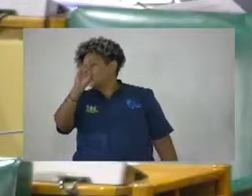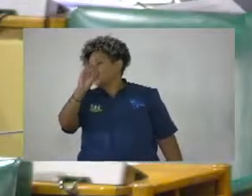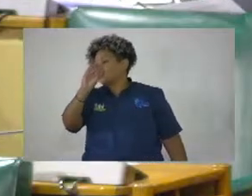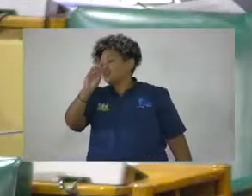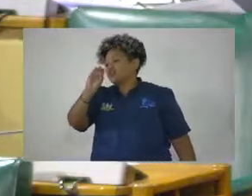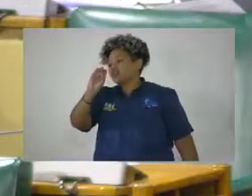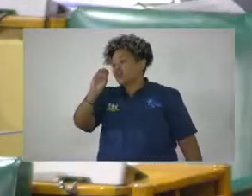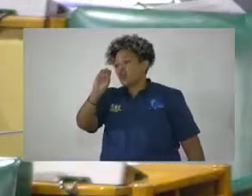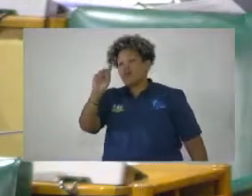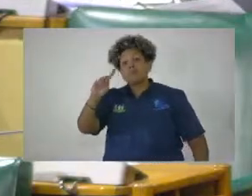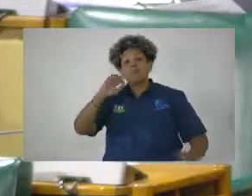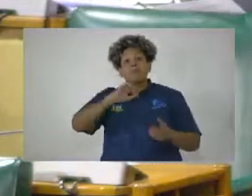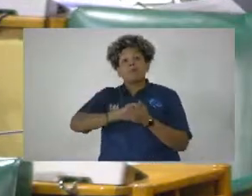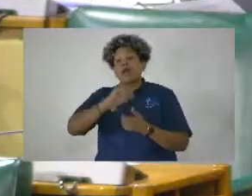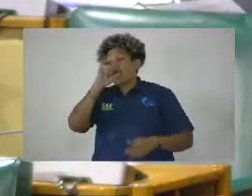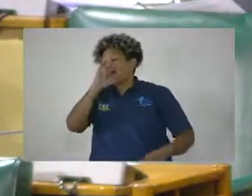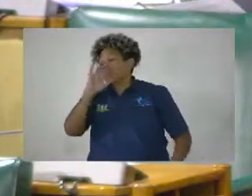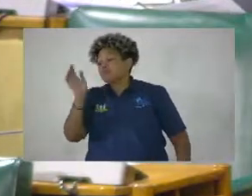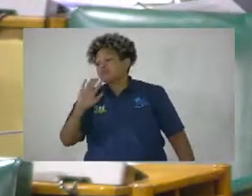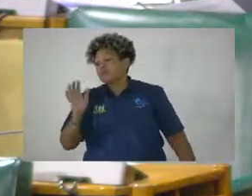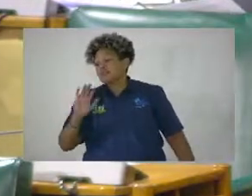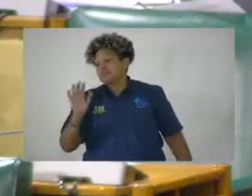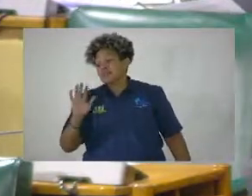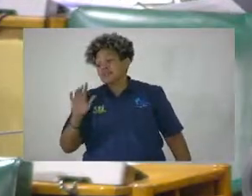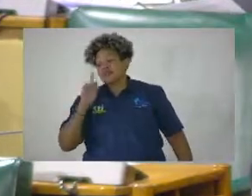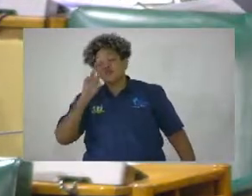0 bidders. You see what I'm saying?